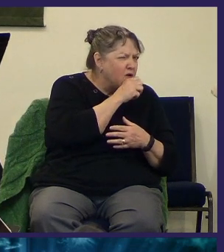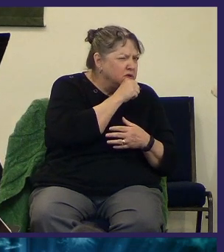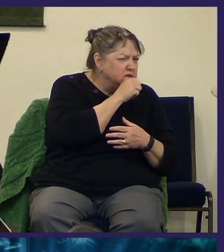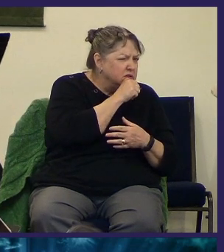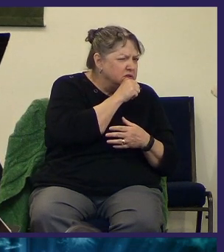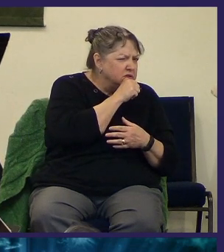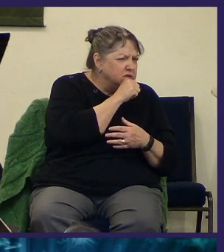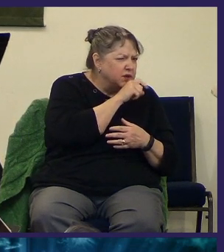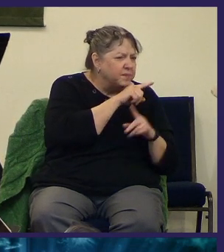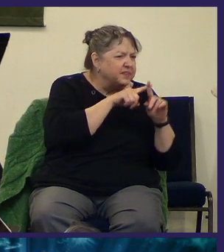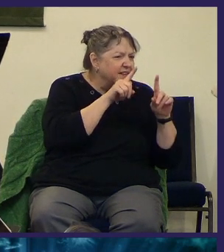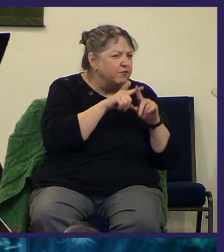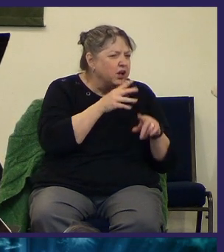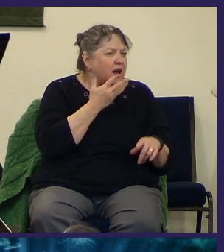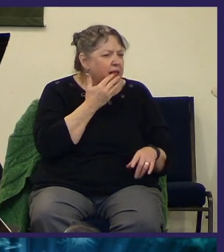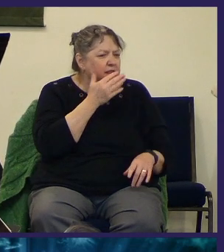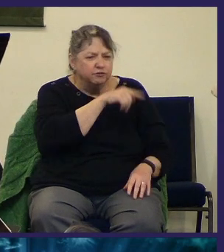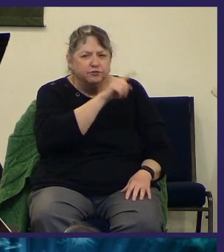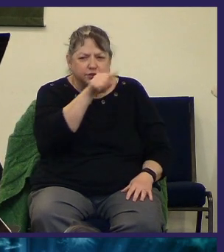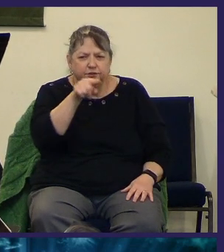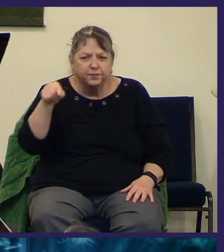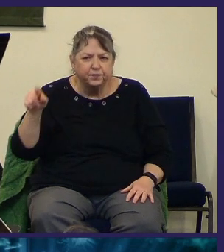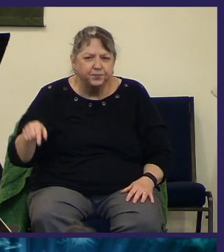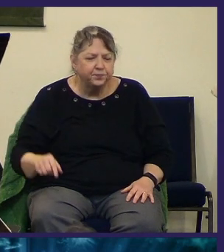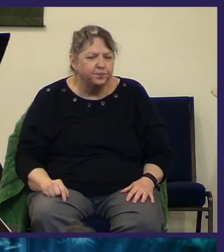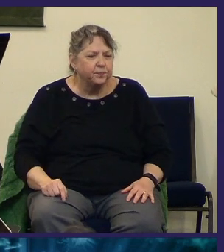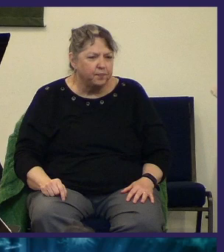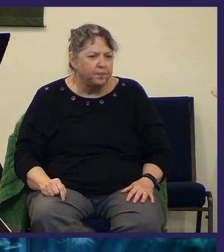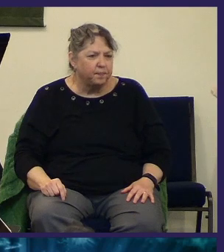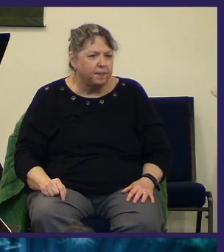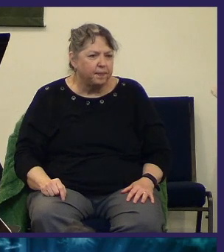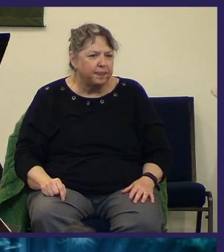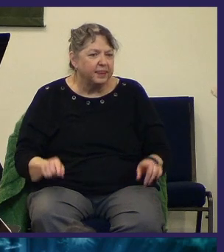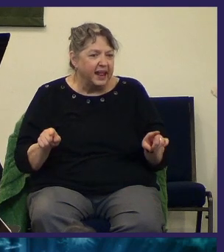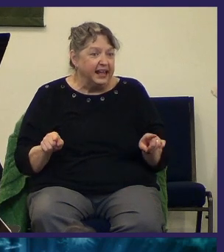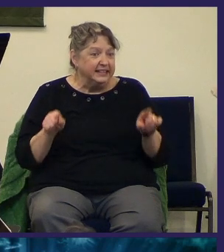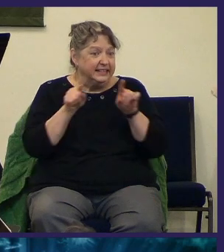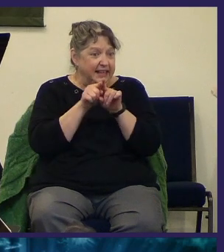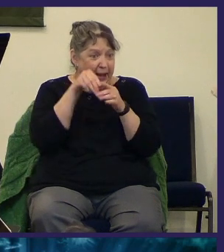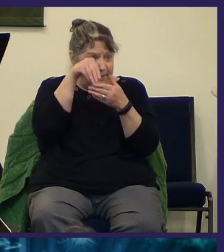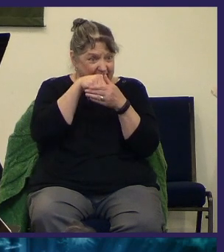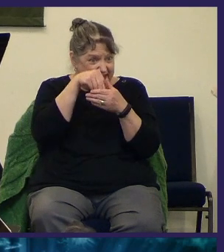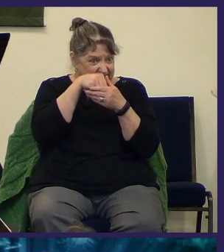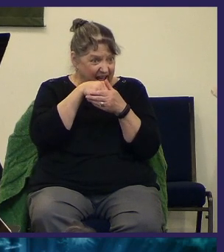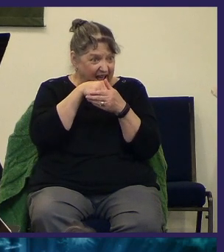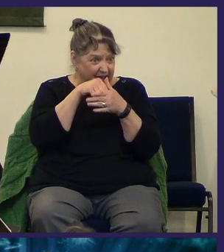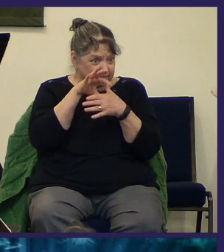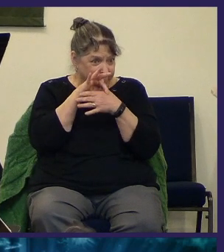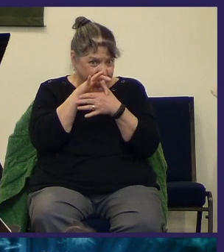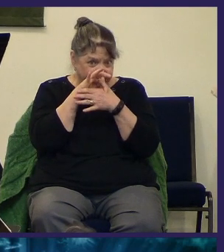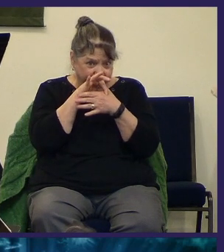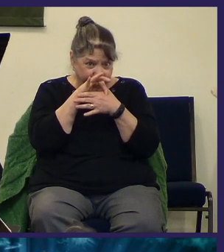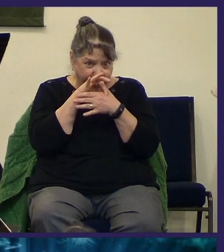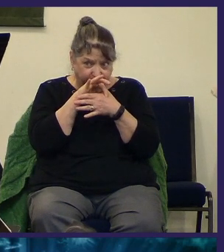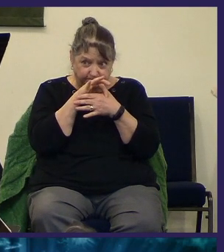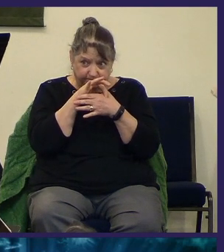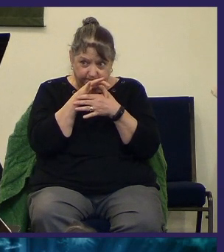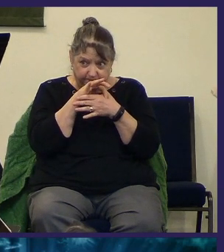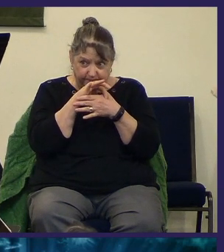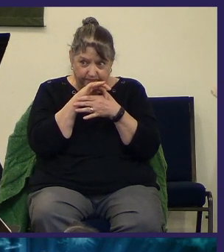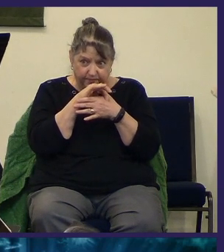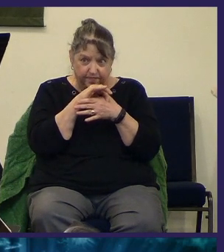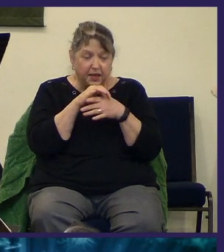so they do come in different colors same material on the inside but they come in different colors just for